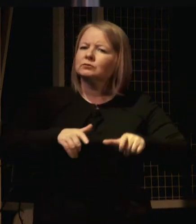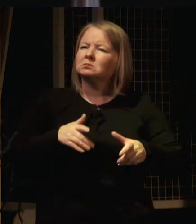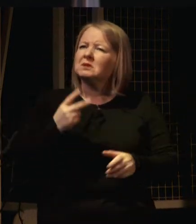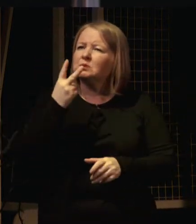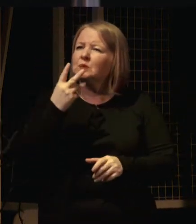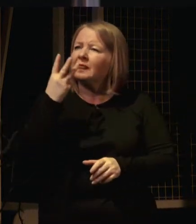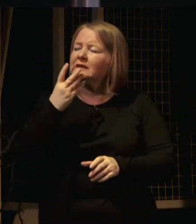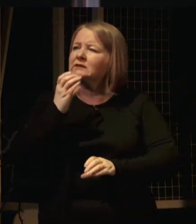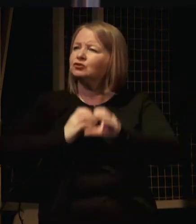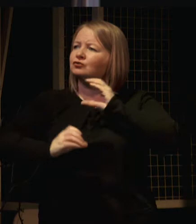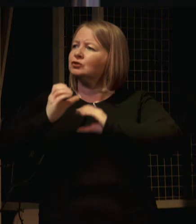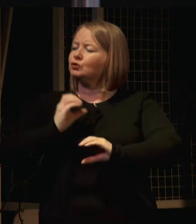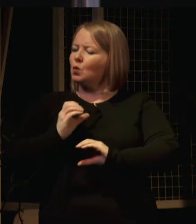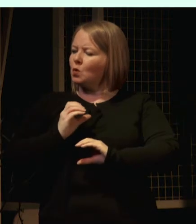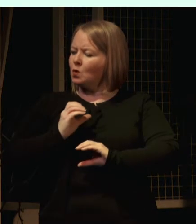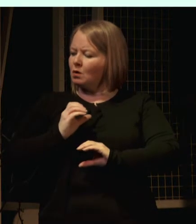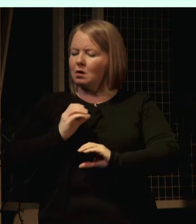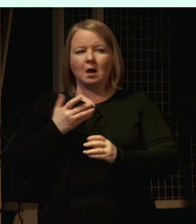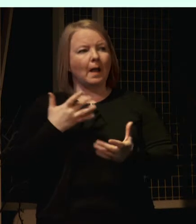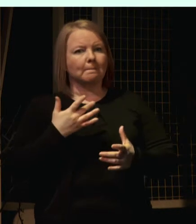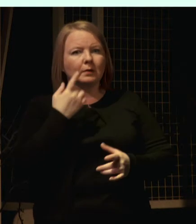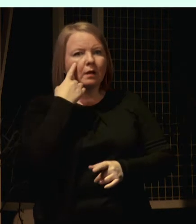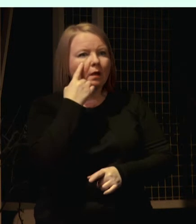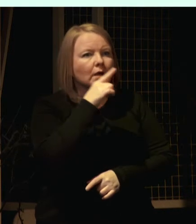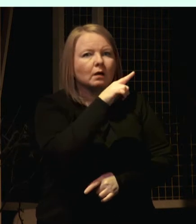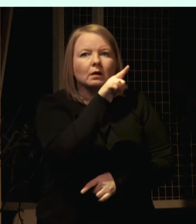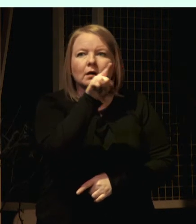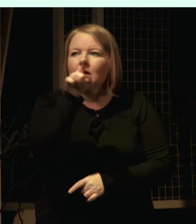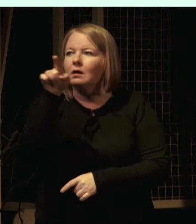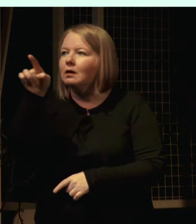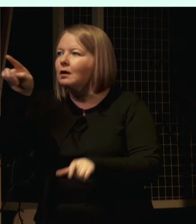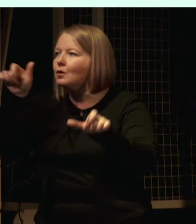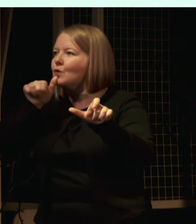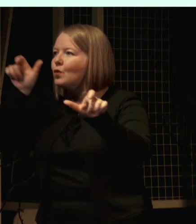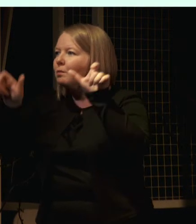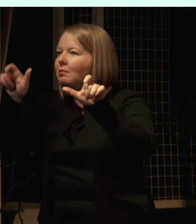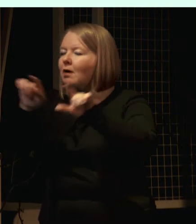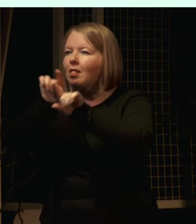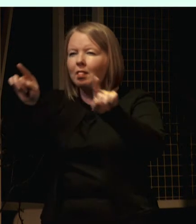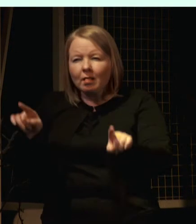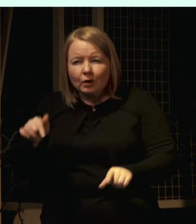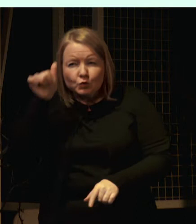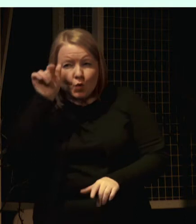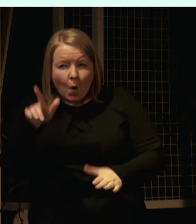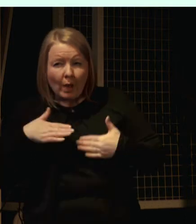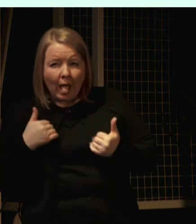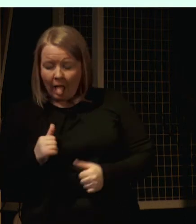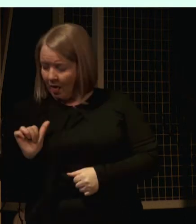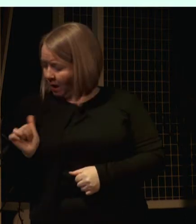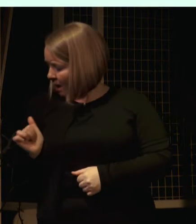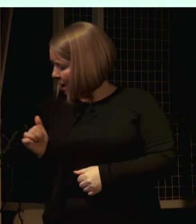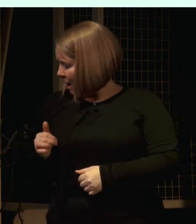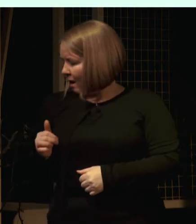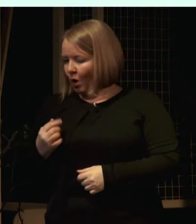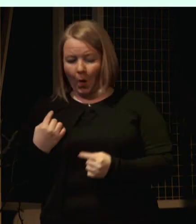2-3 generations ago? Removed from any one of you who might be sitting in this room right now. How well do you know the person sitting next to you?